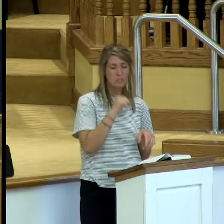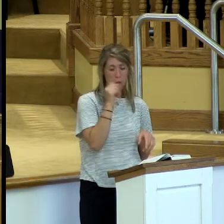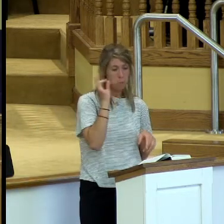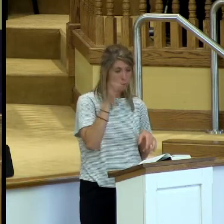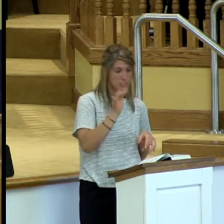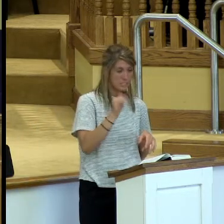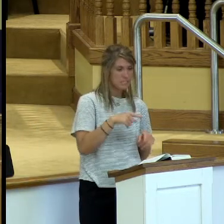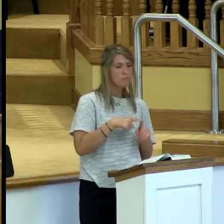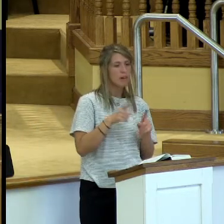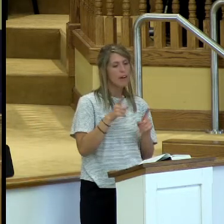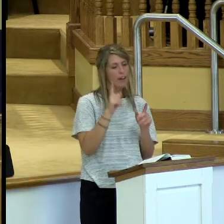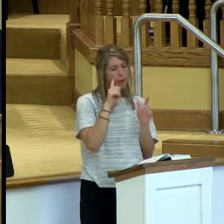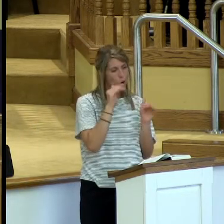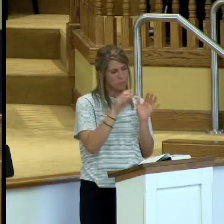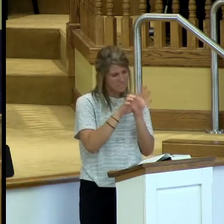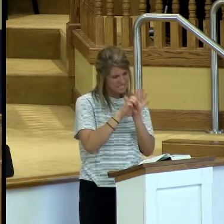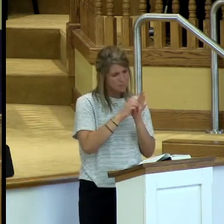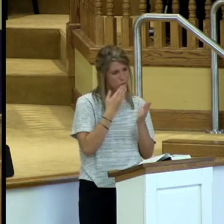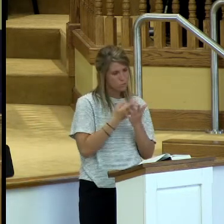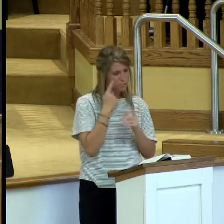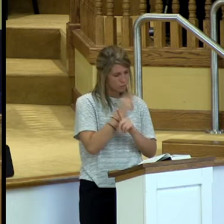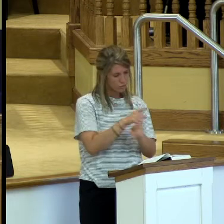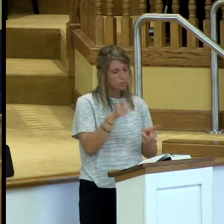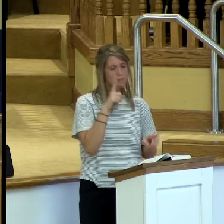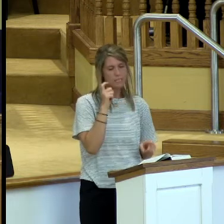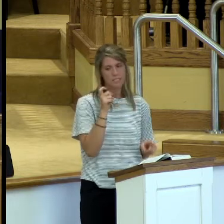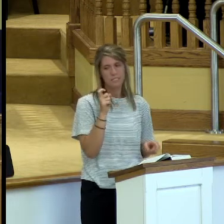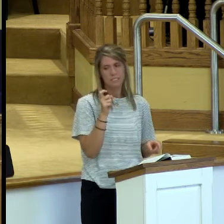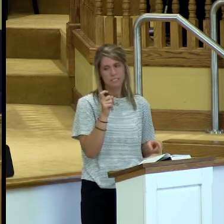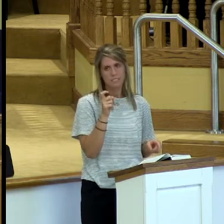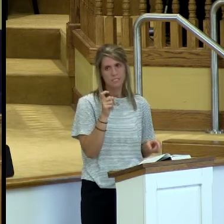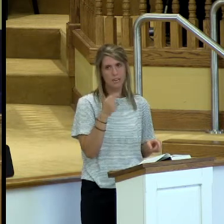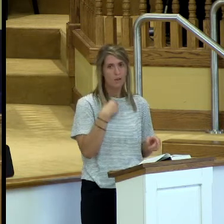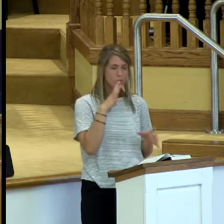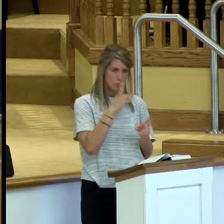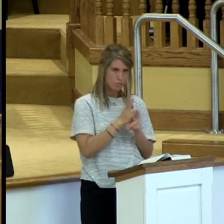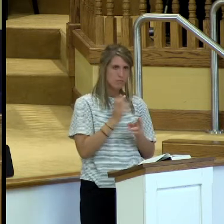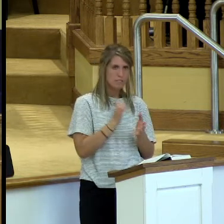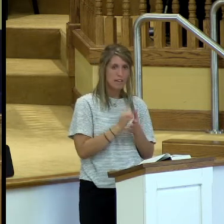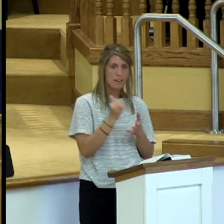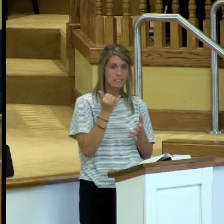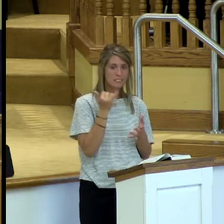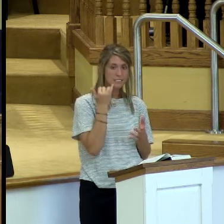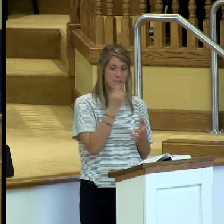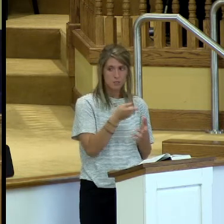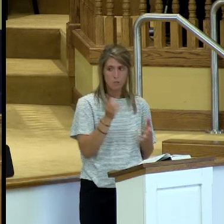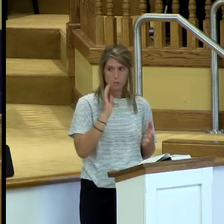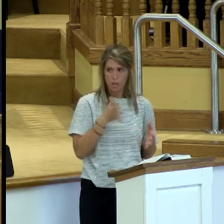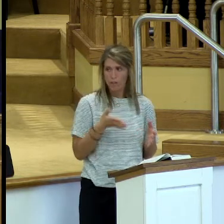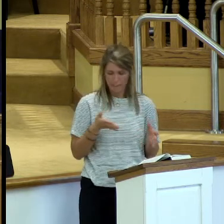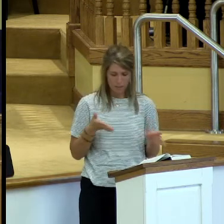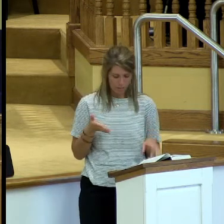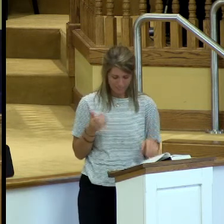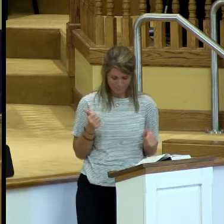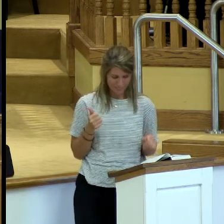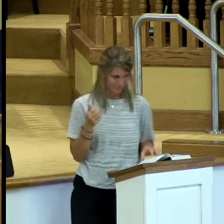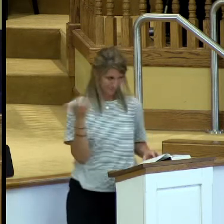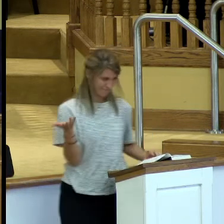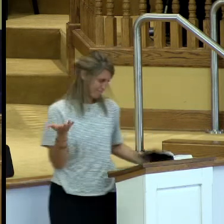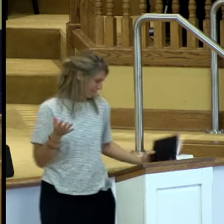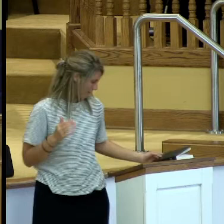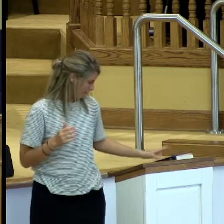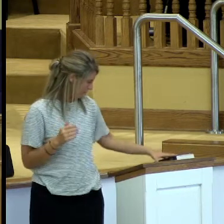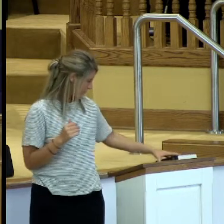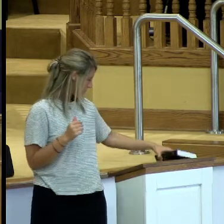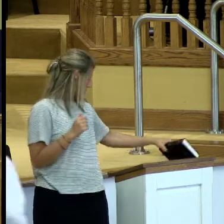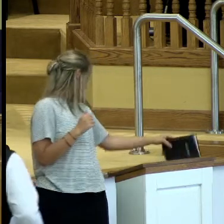but I hope illustrations are cool with you because it's going to happen regardless. If you would, yeah, laughter. Amen.